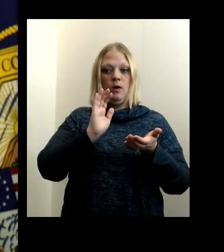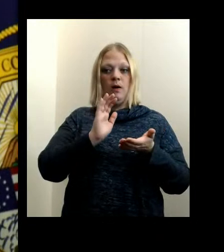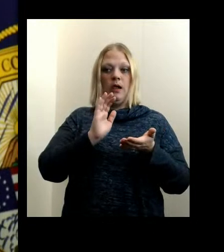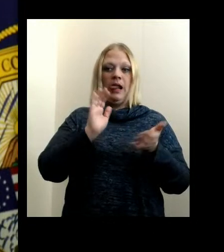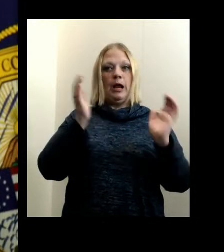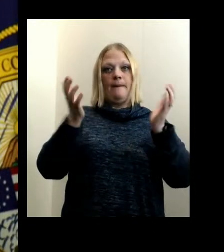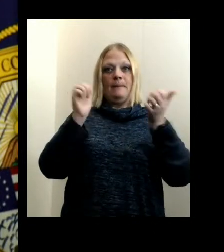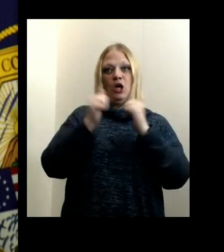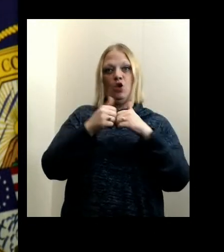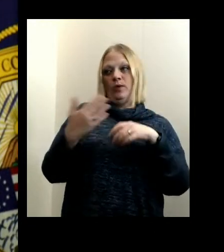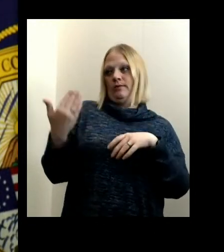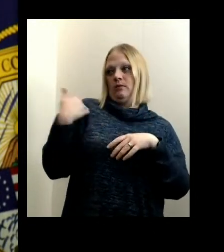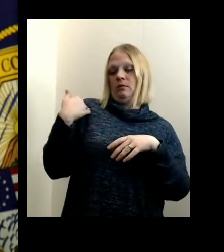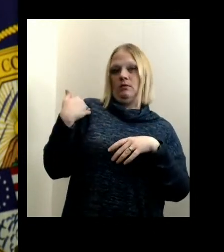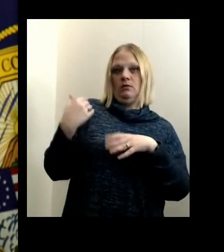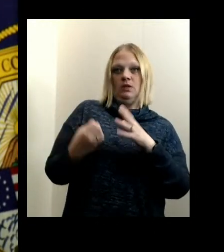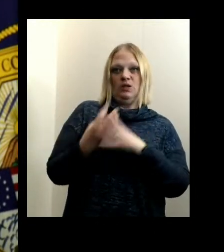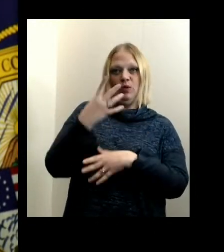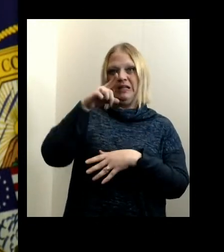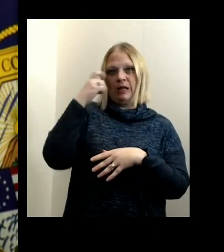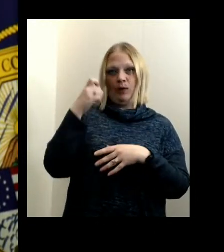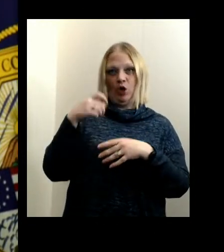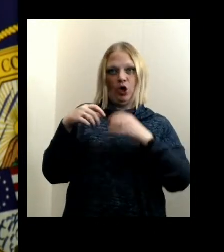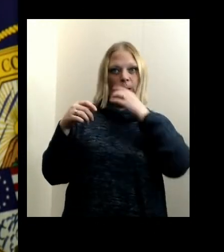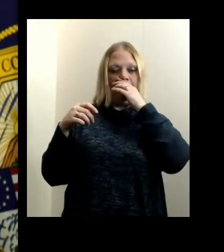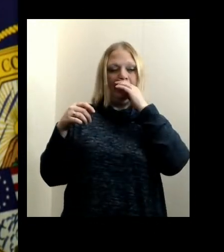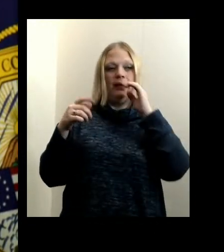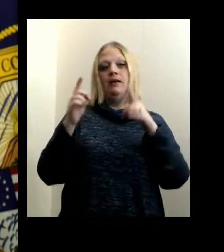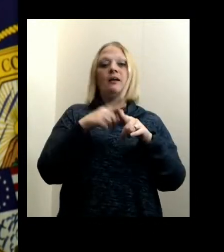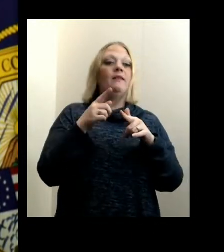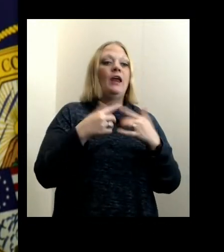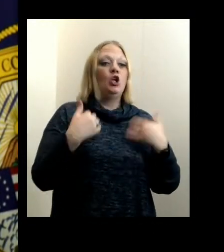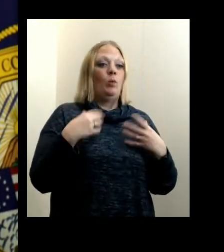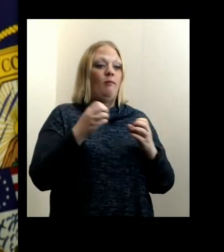It's as simple as that. And when you have more people that are catching it,